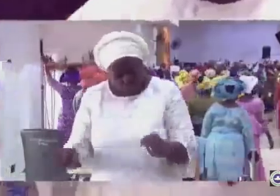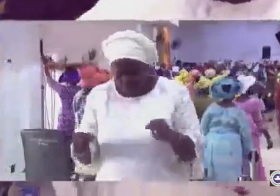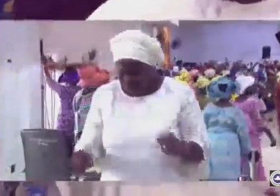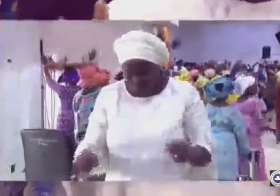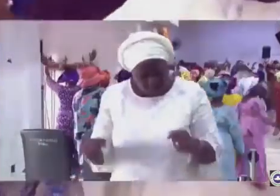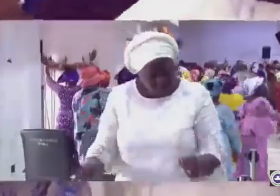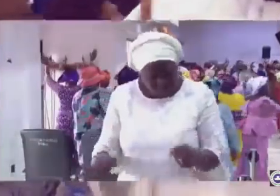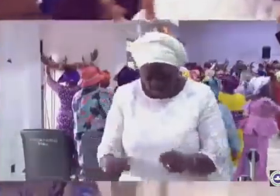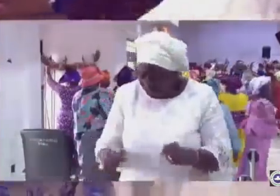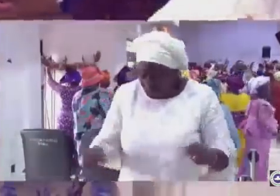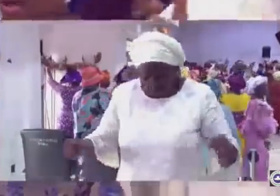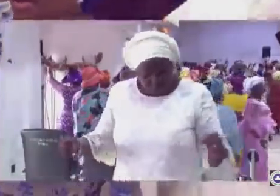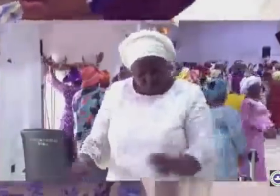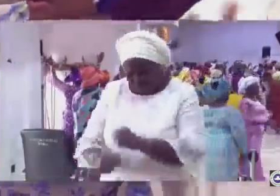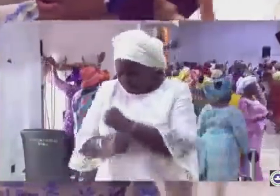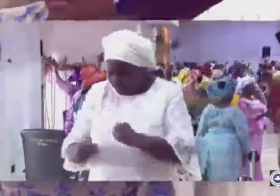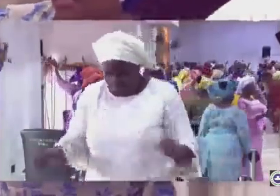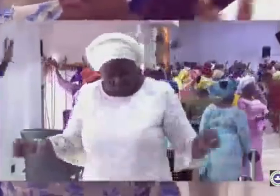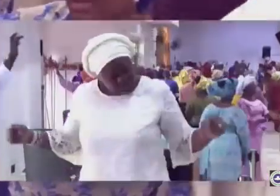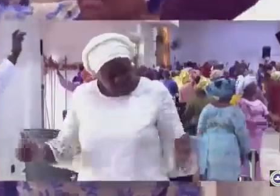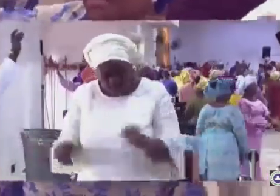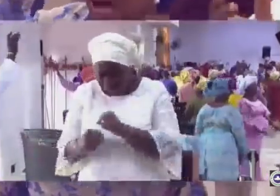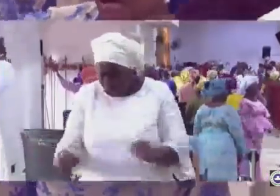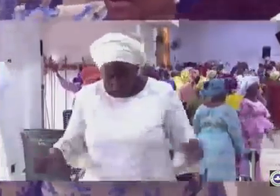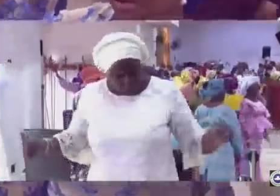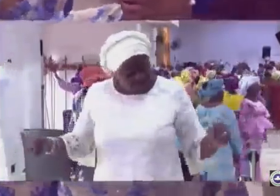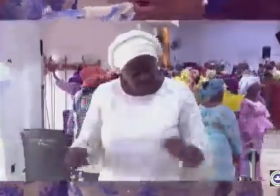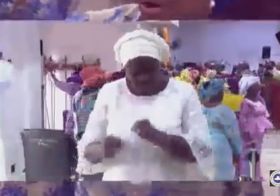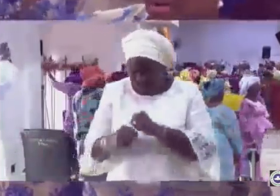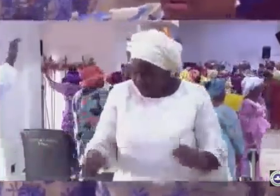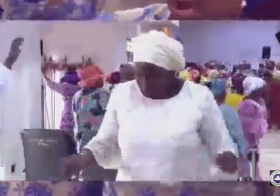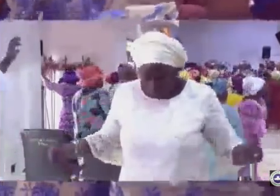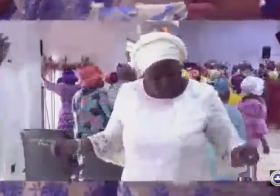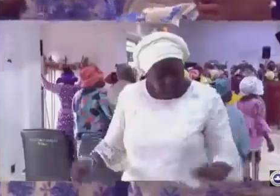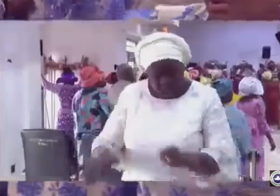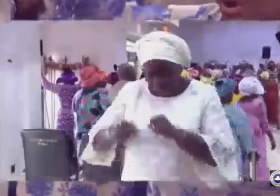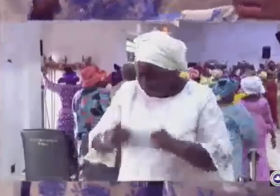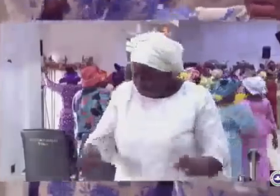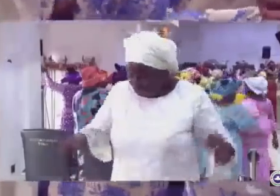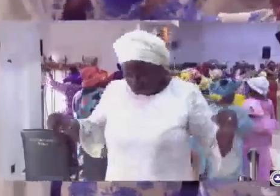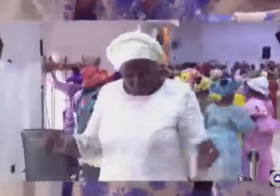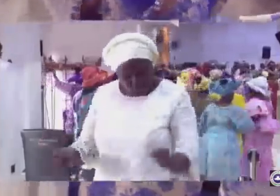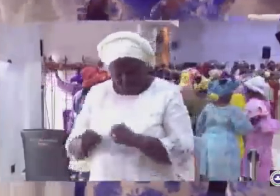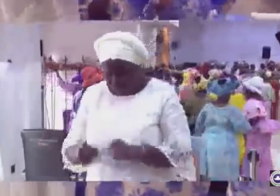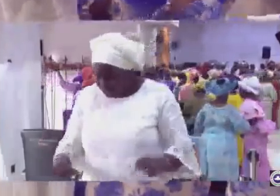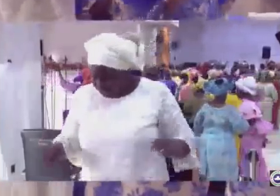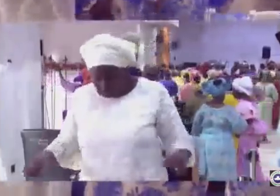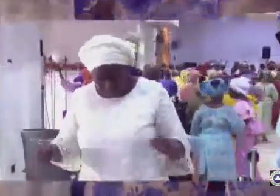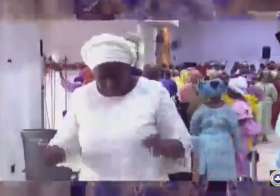has made it possible for you to be able to speak again,